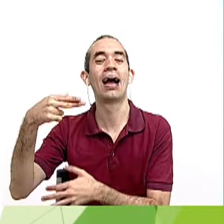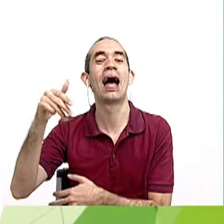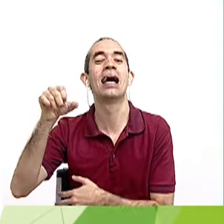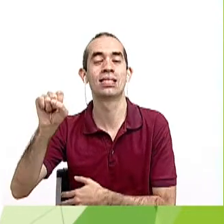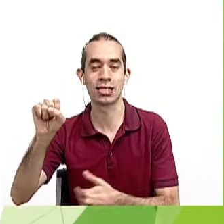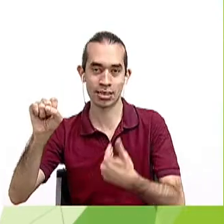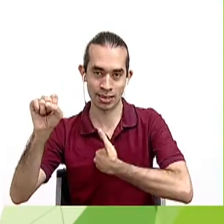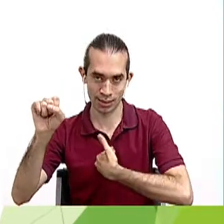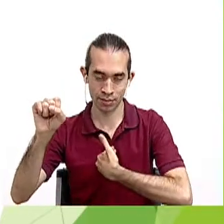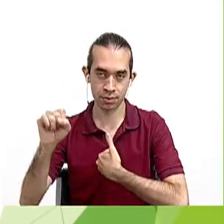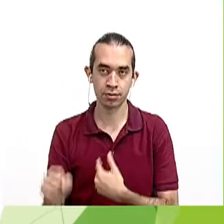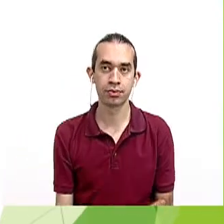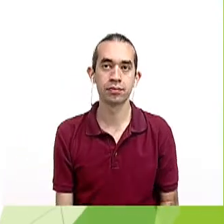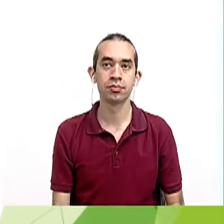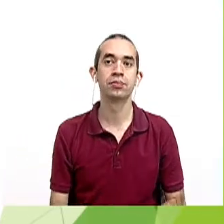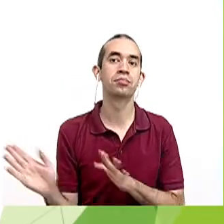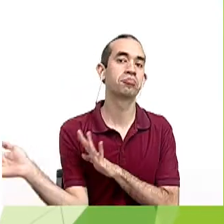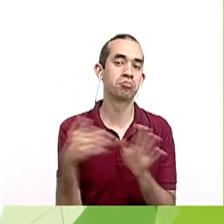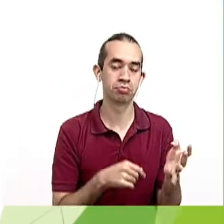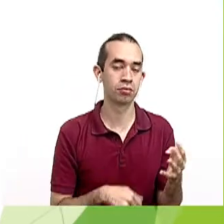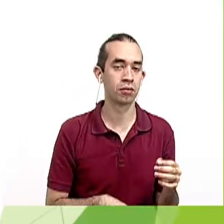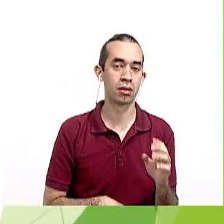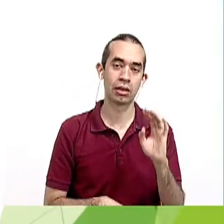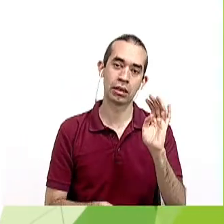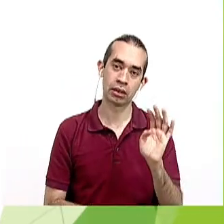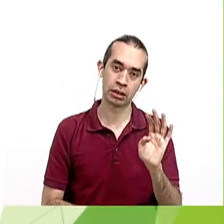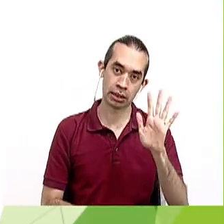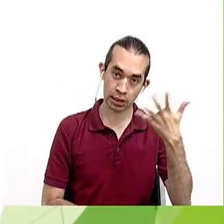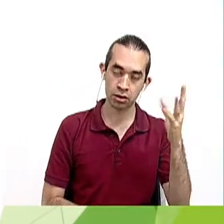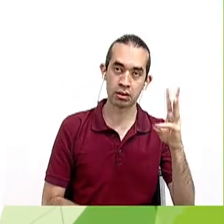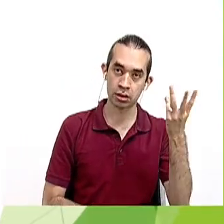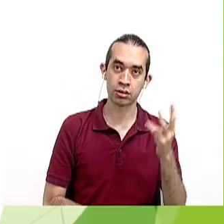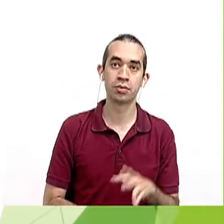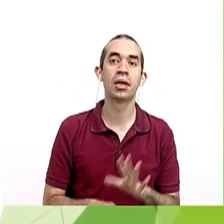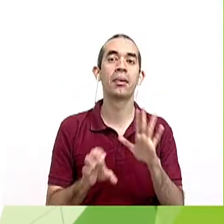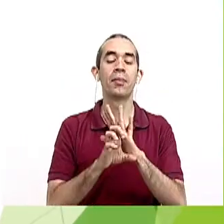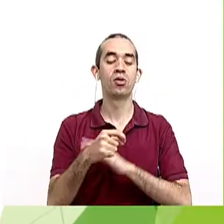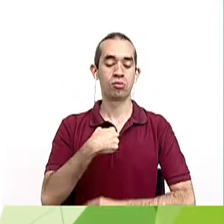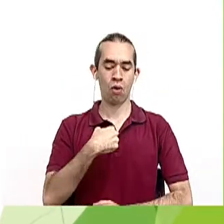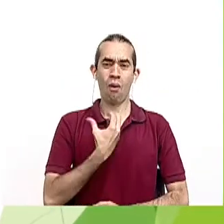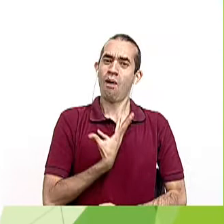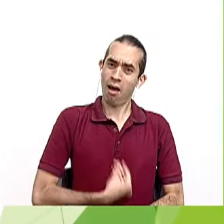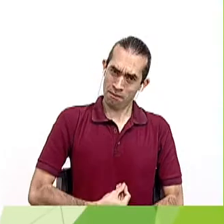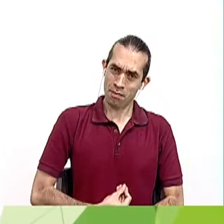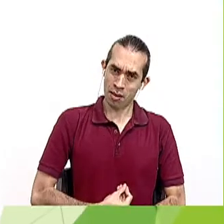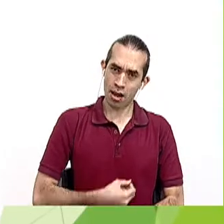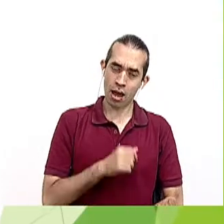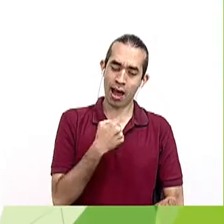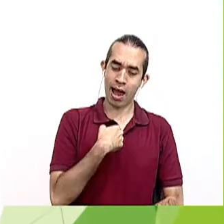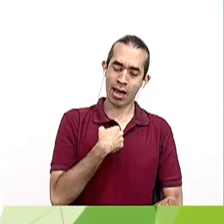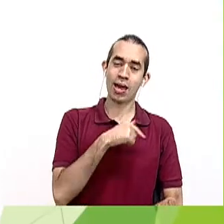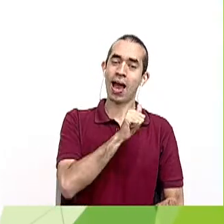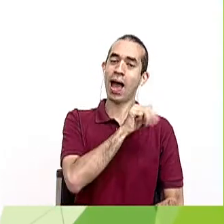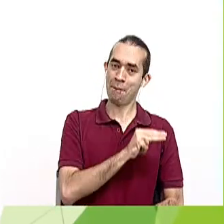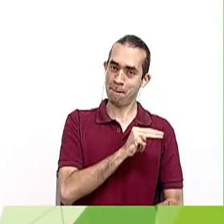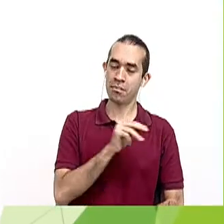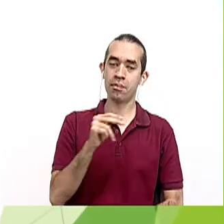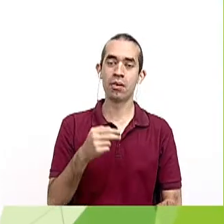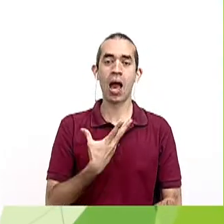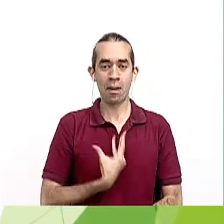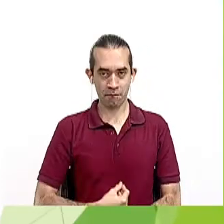am hungry. It is hungry. My dog is hungry, for example. I